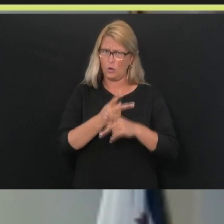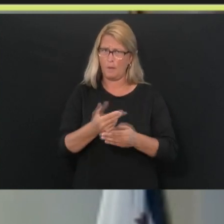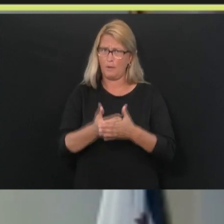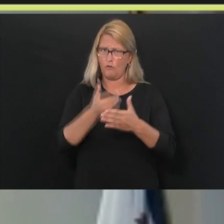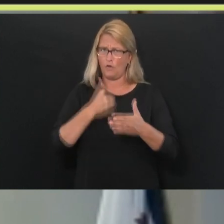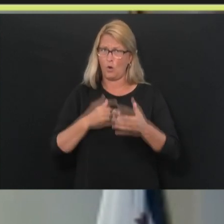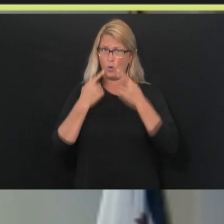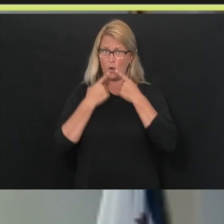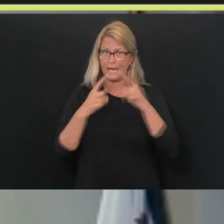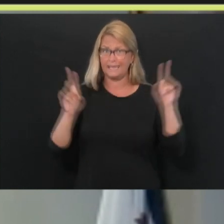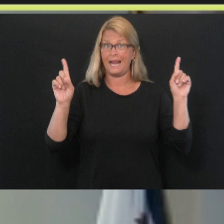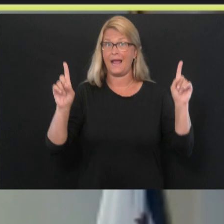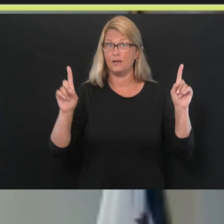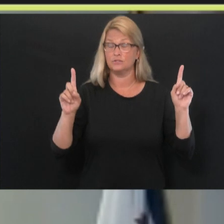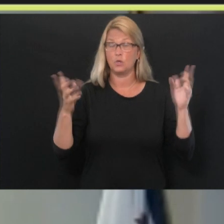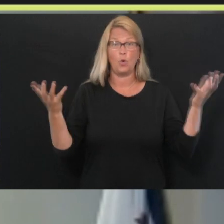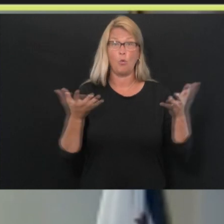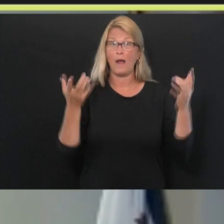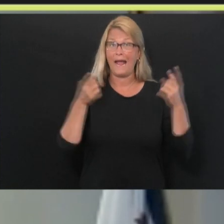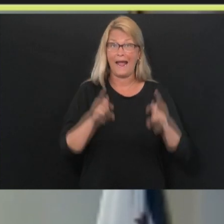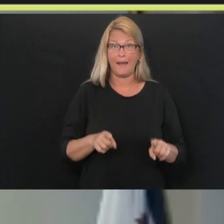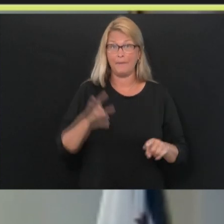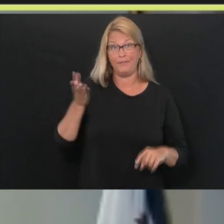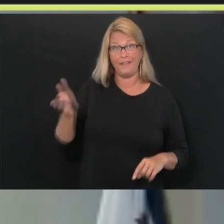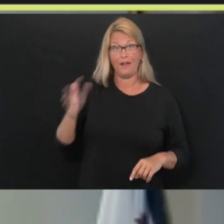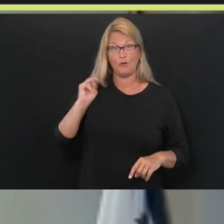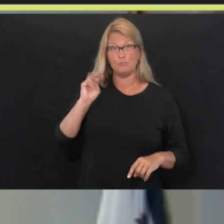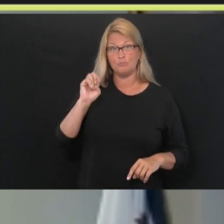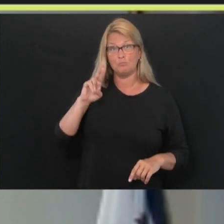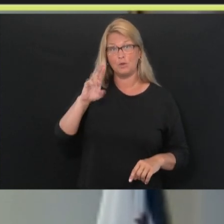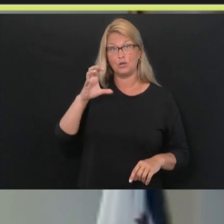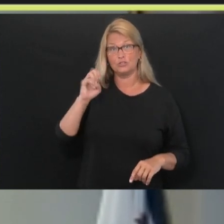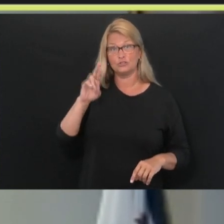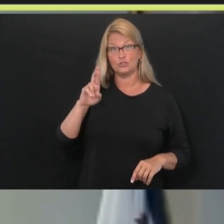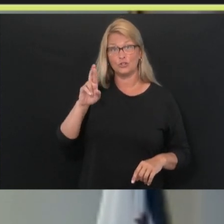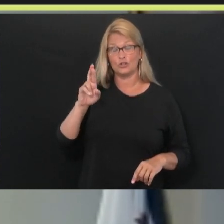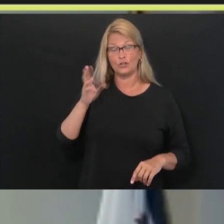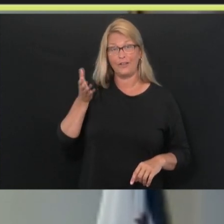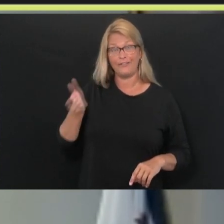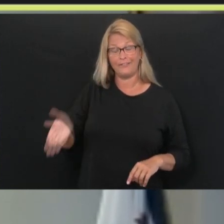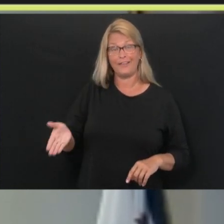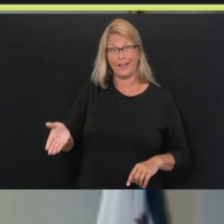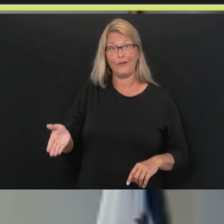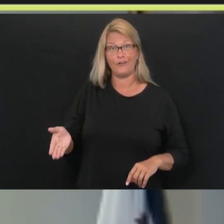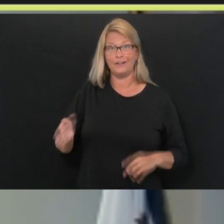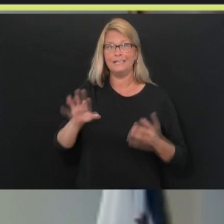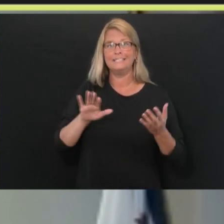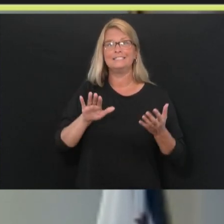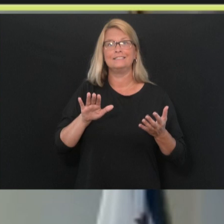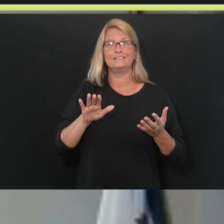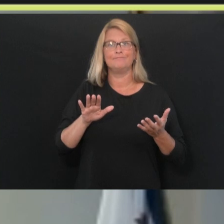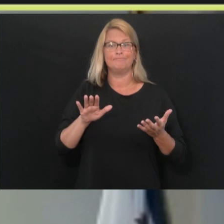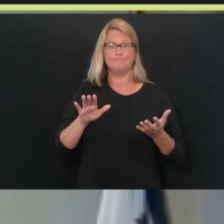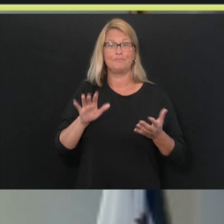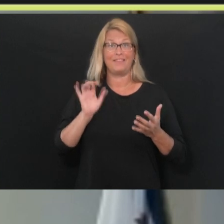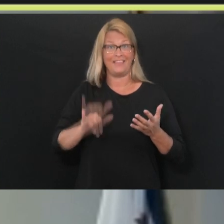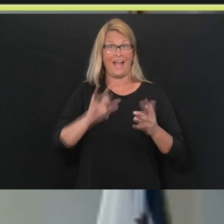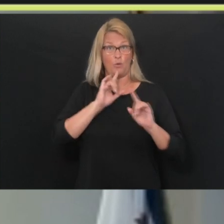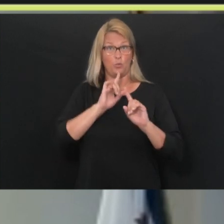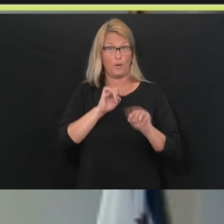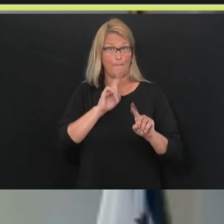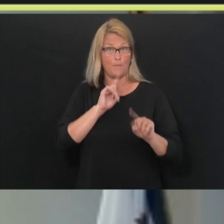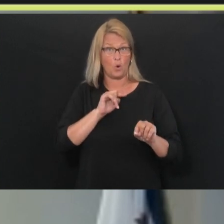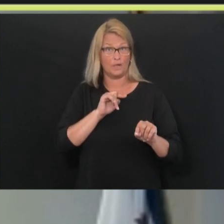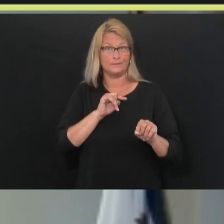And unfortunately, what happened in Mercer County and with Princeton Healthcare Center is these death, we'll just call them reports from now